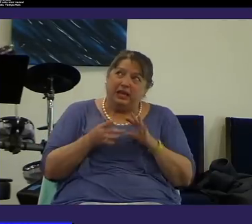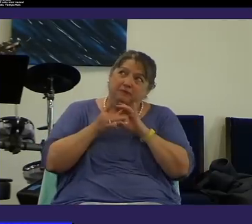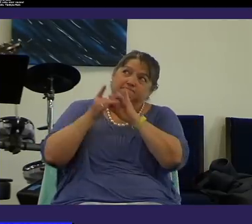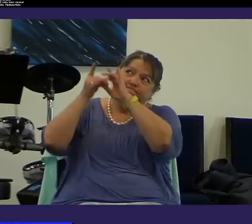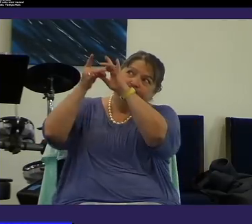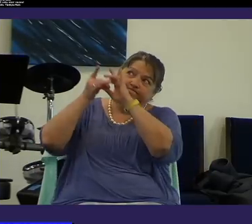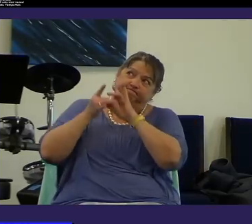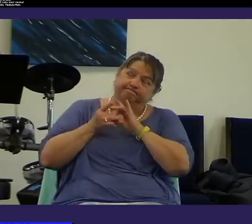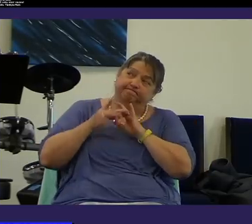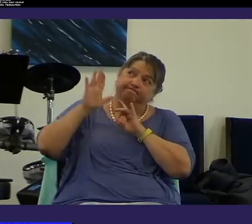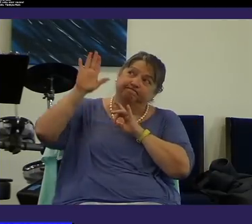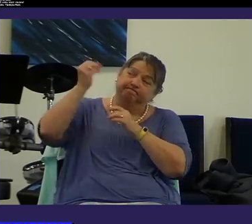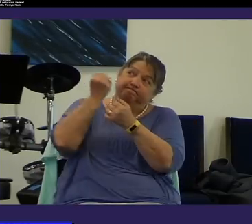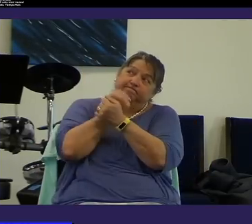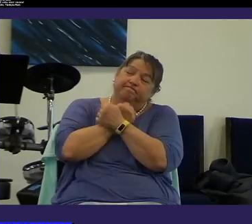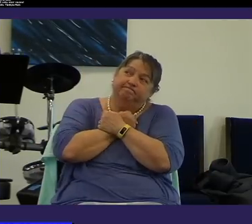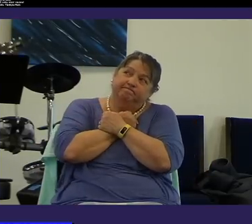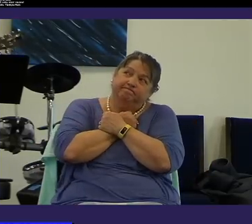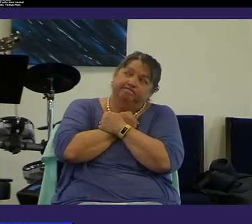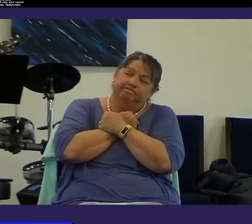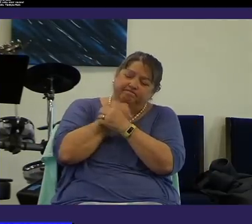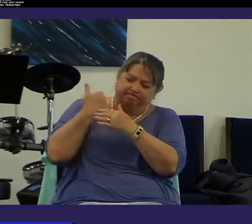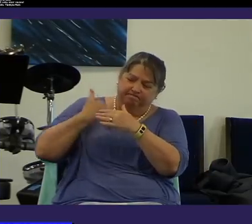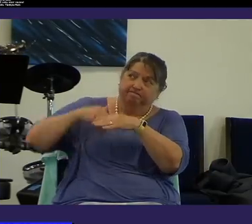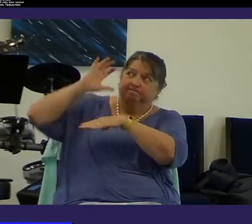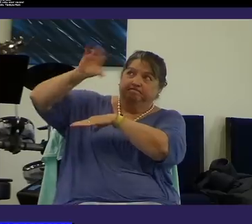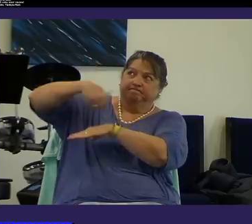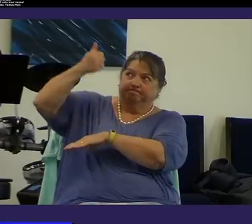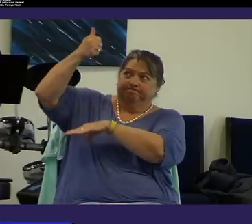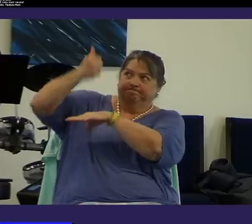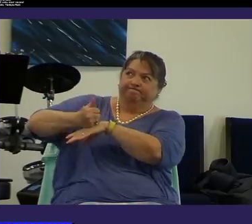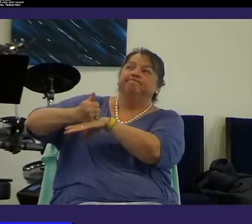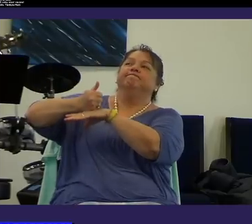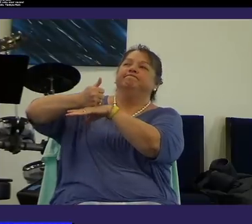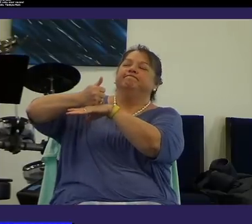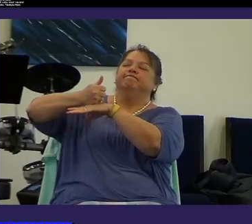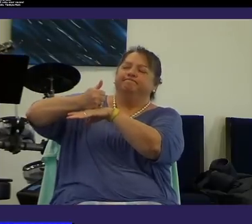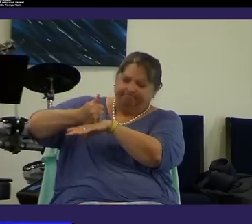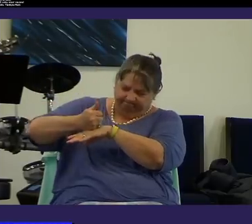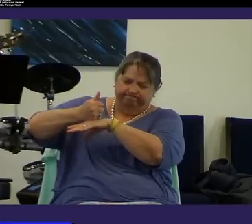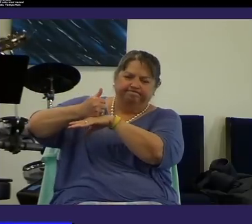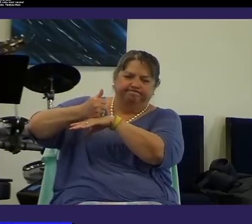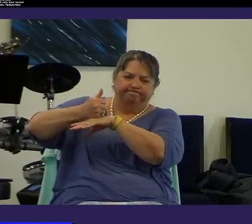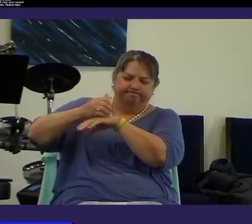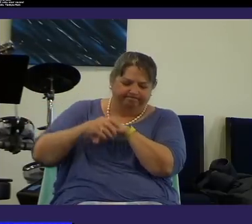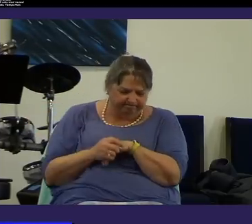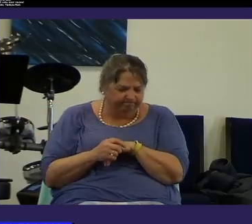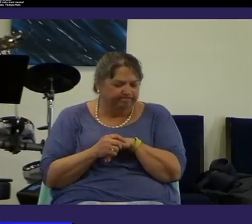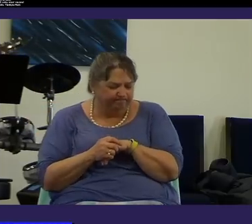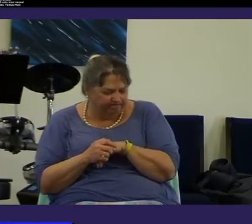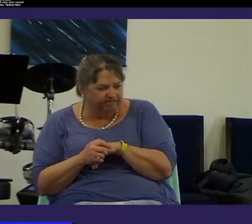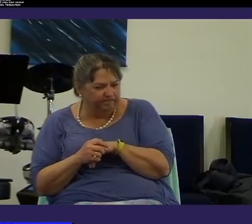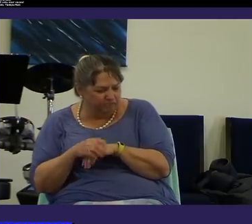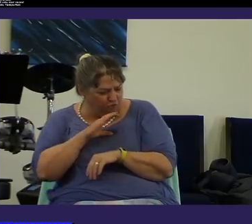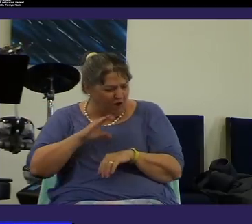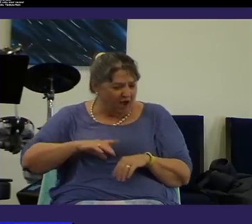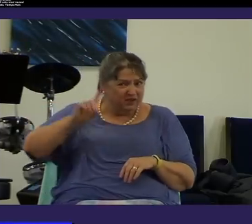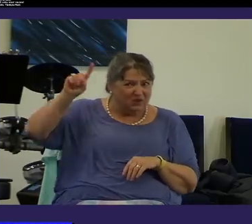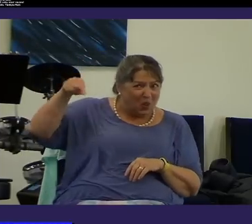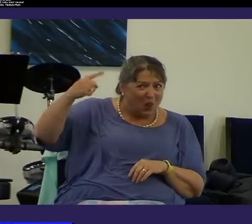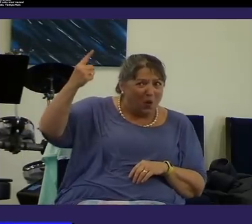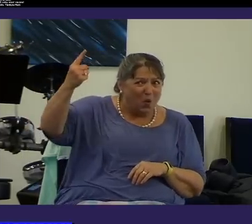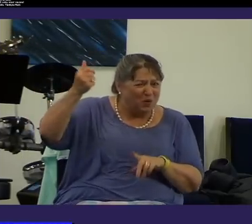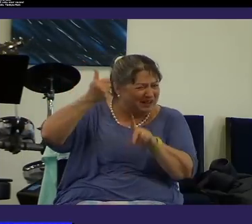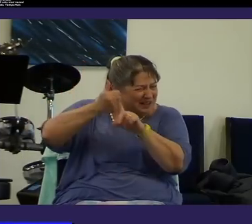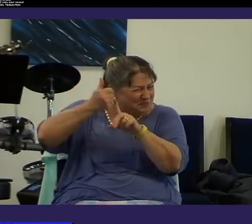all. Here in the love of Christ I stand. In